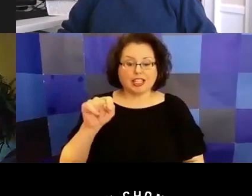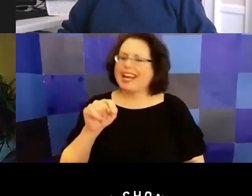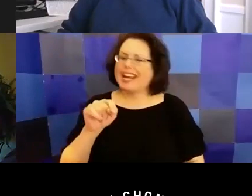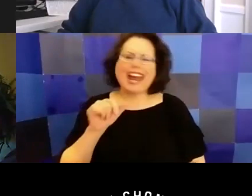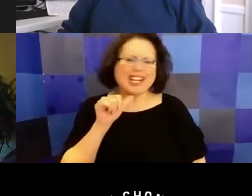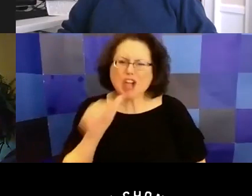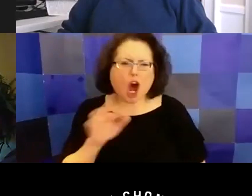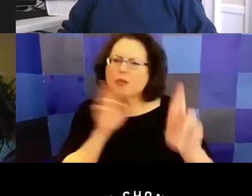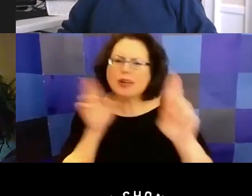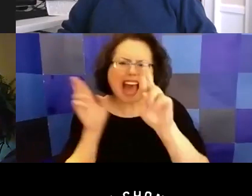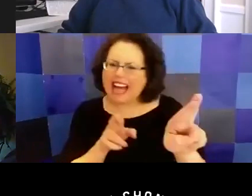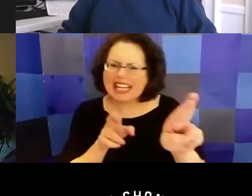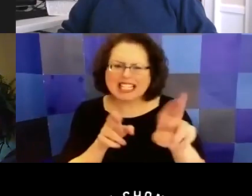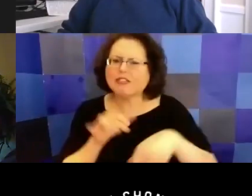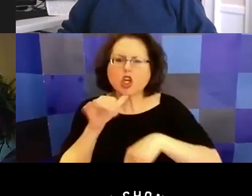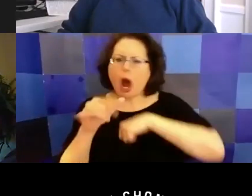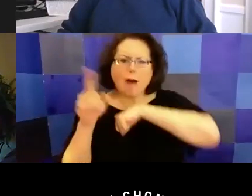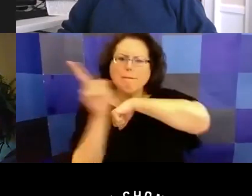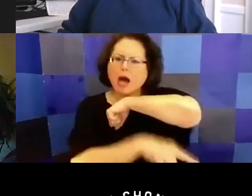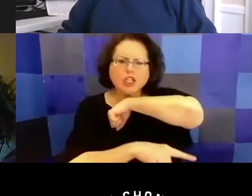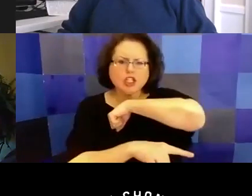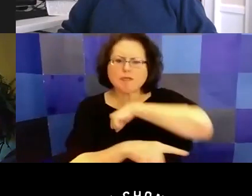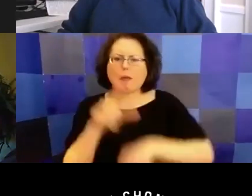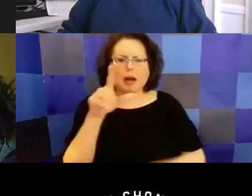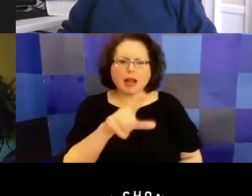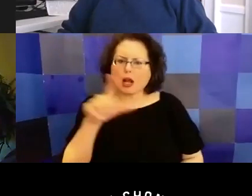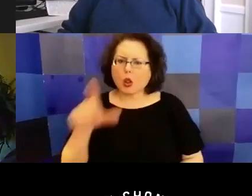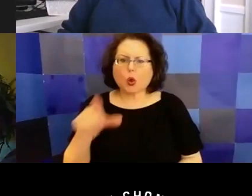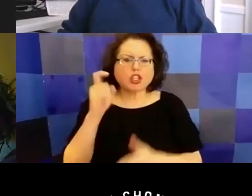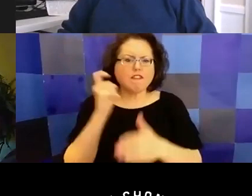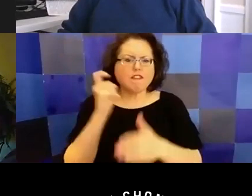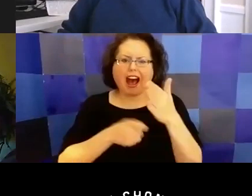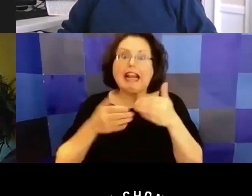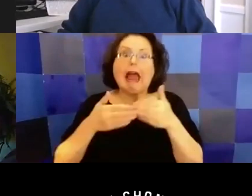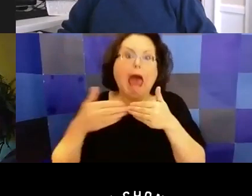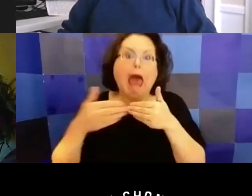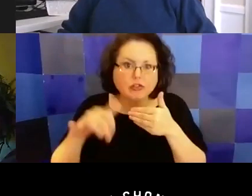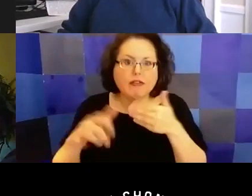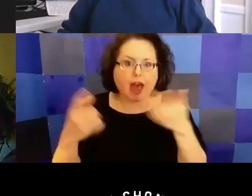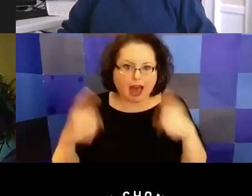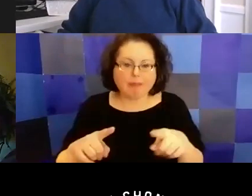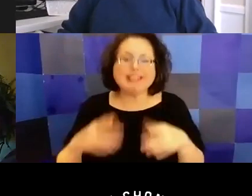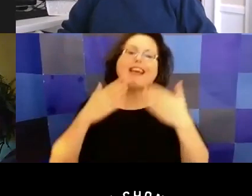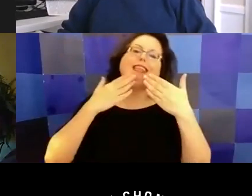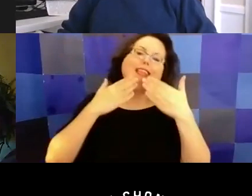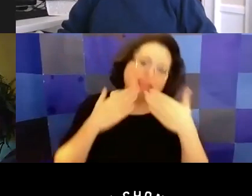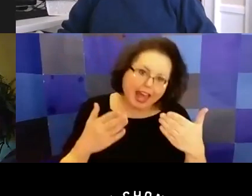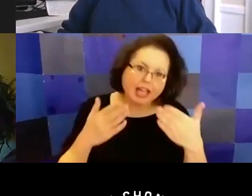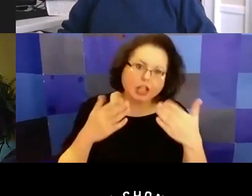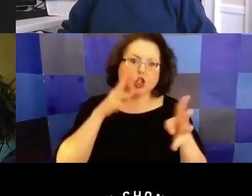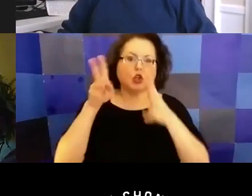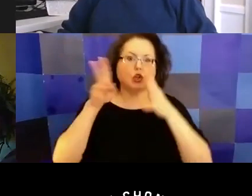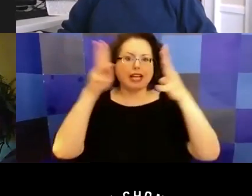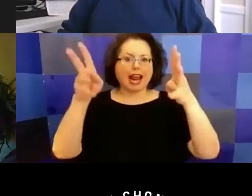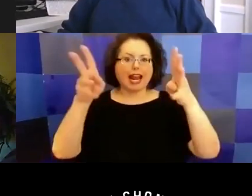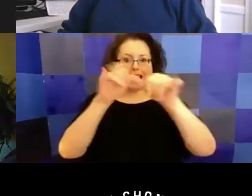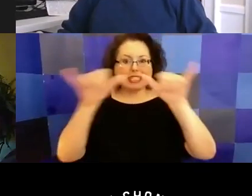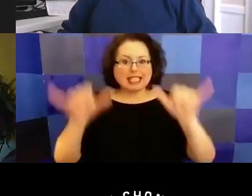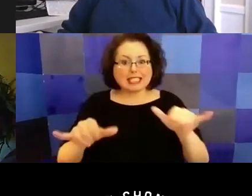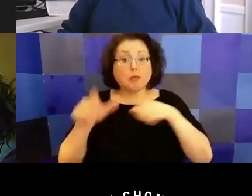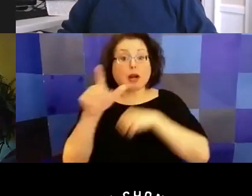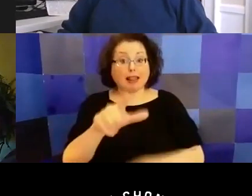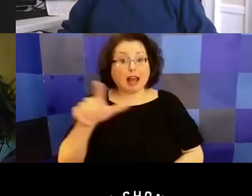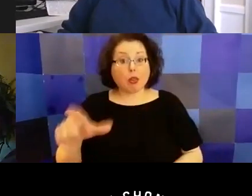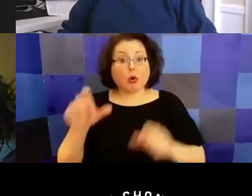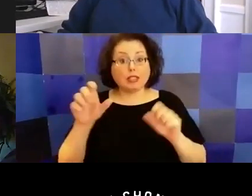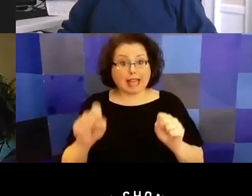punitive approach where landlords get fined after the fact. I mean, you know, thank you for creating a system where landlords can find out